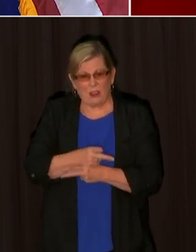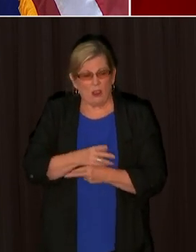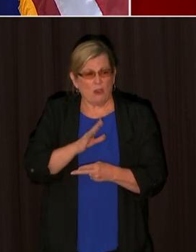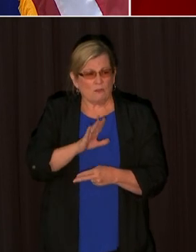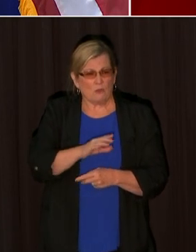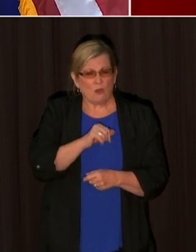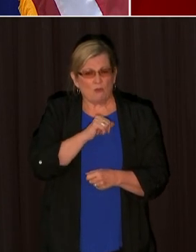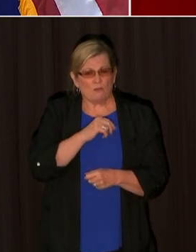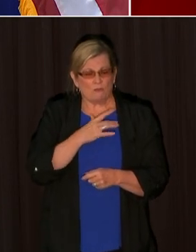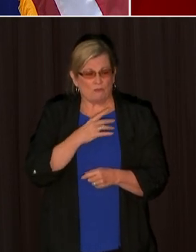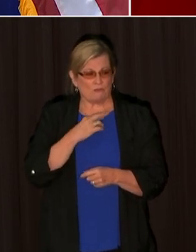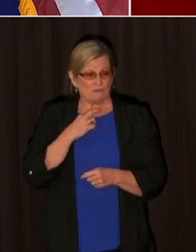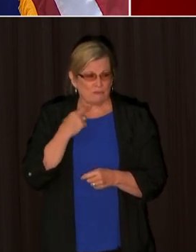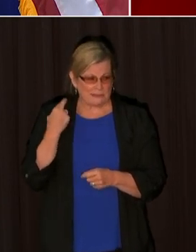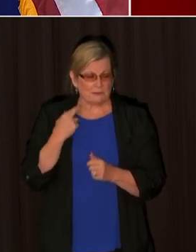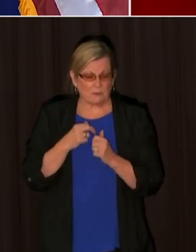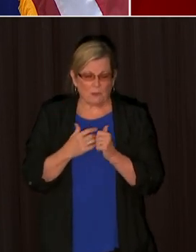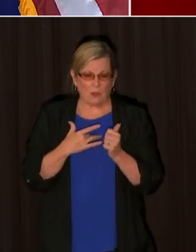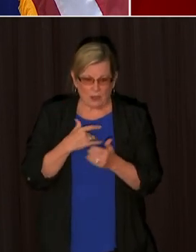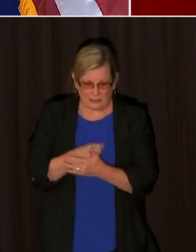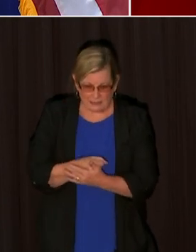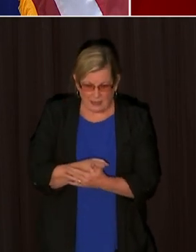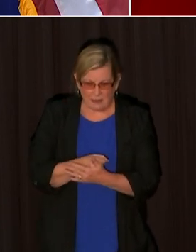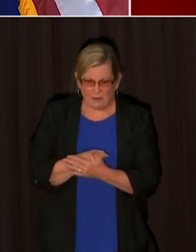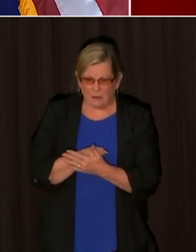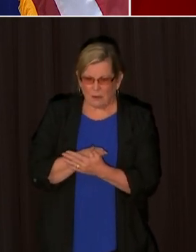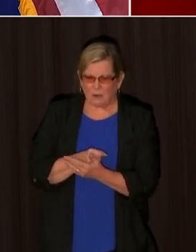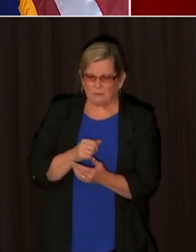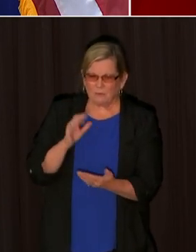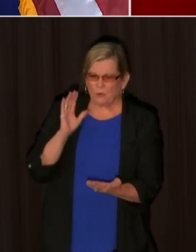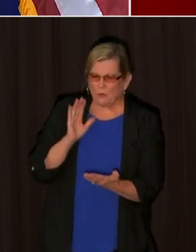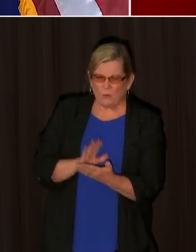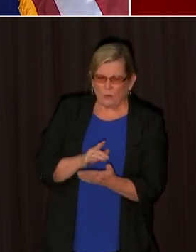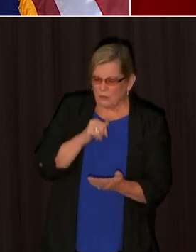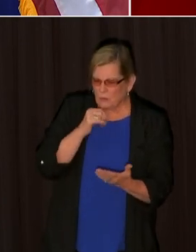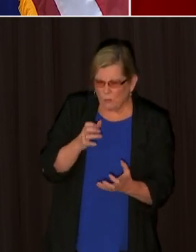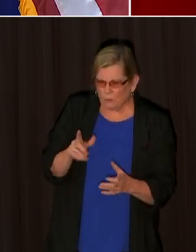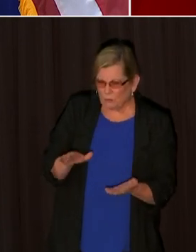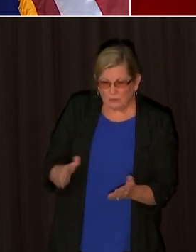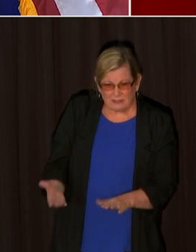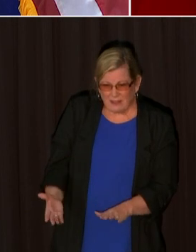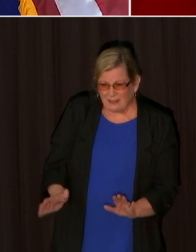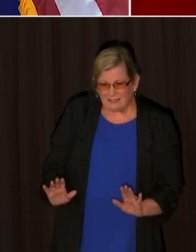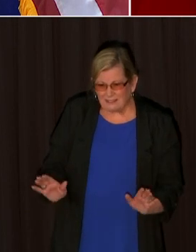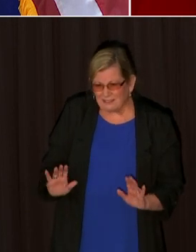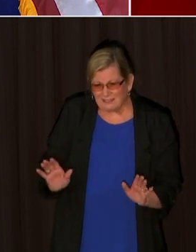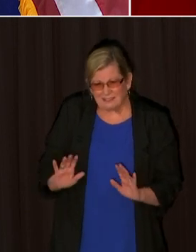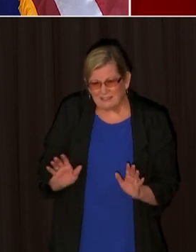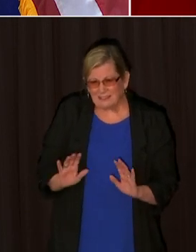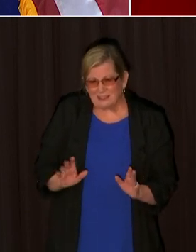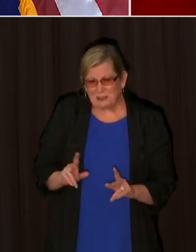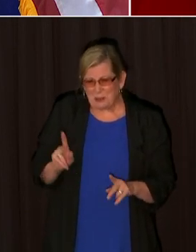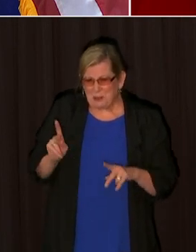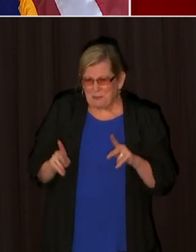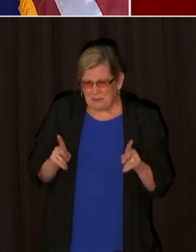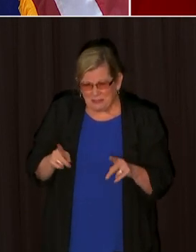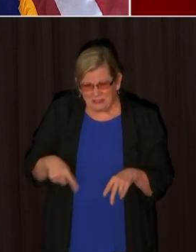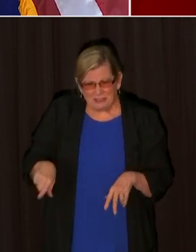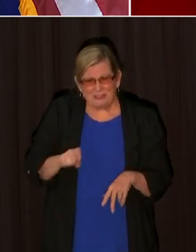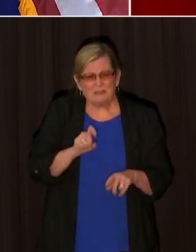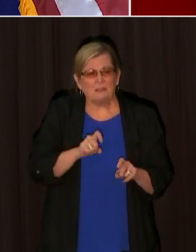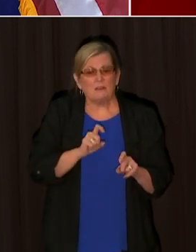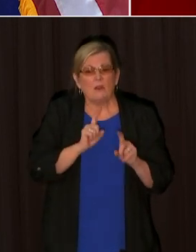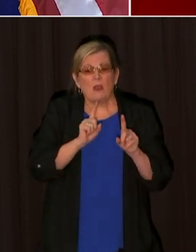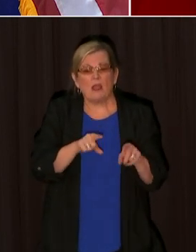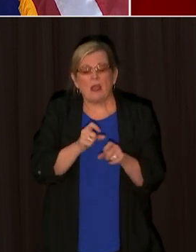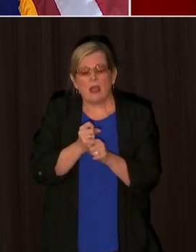don't become one of these excess deaths. And that we also have people who are going in for their annual visits and preventive care, so that we